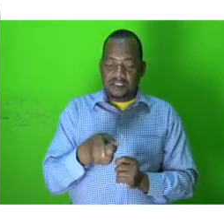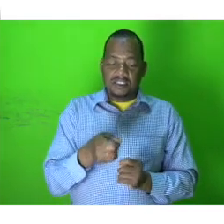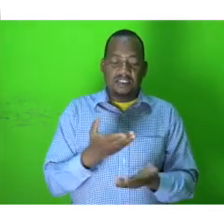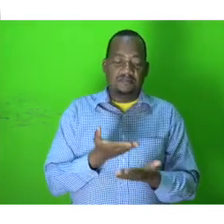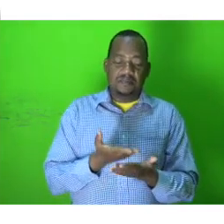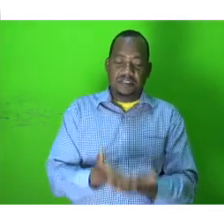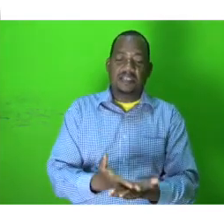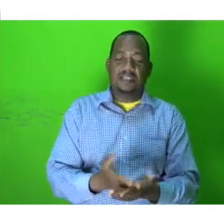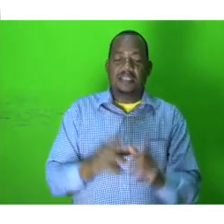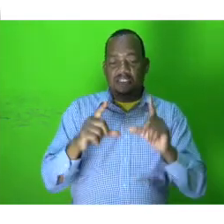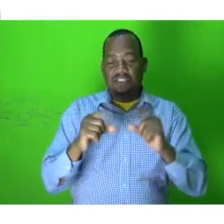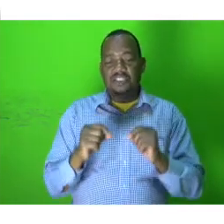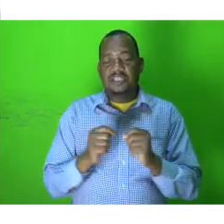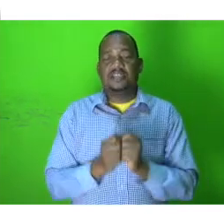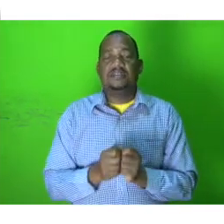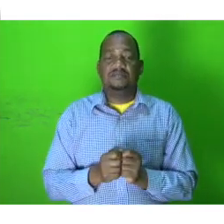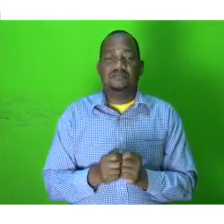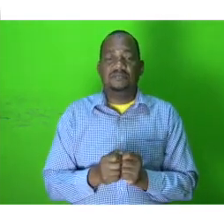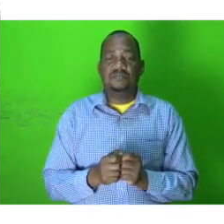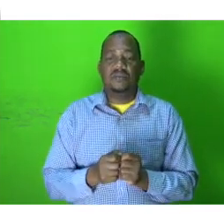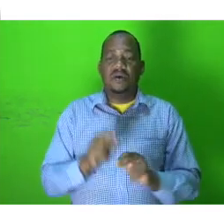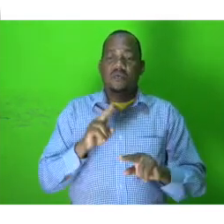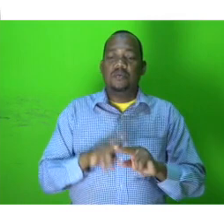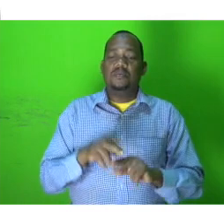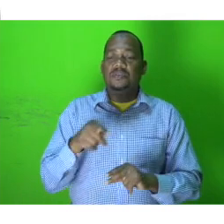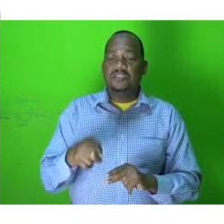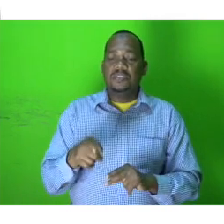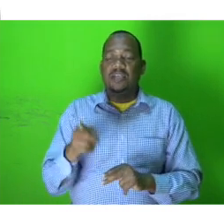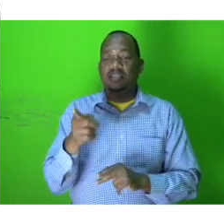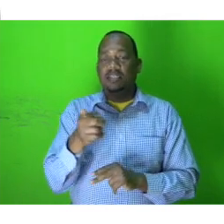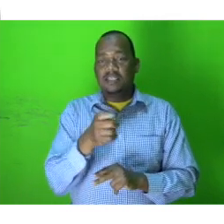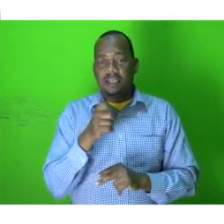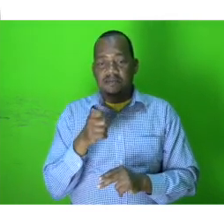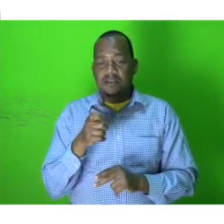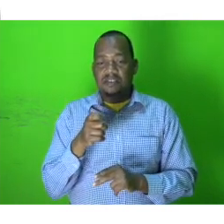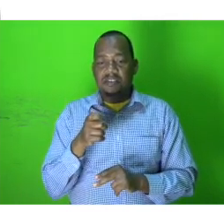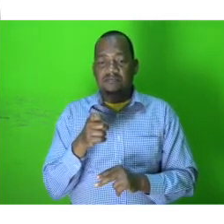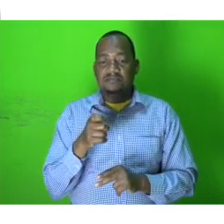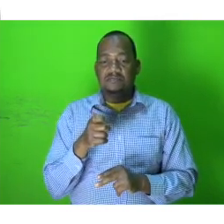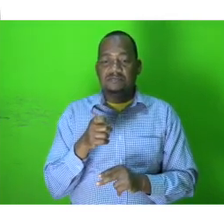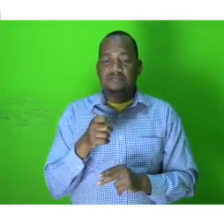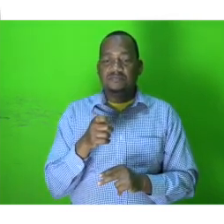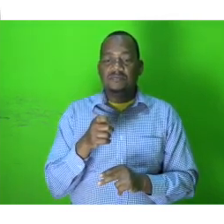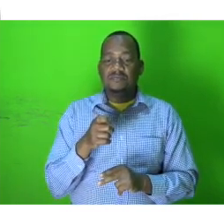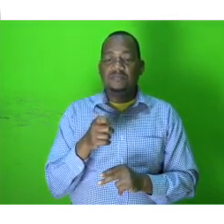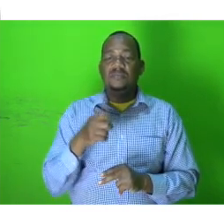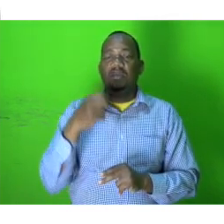This is a presented check. You put here